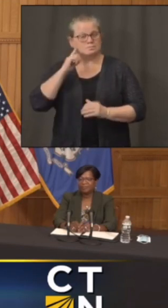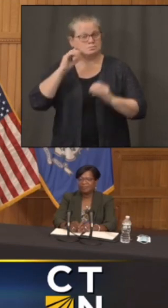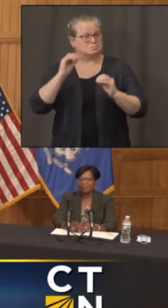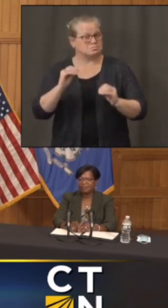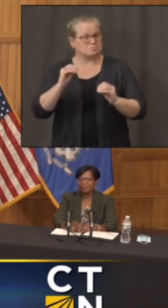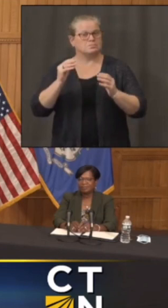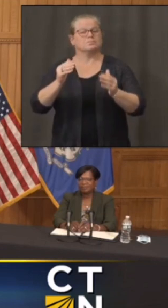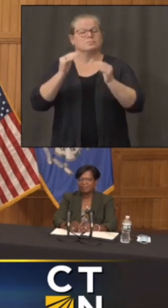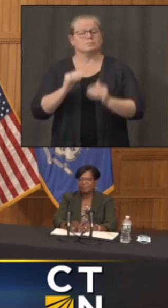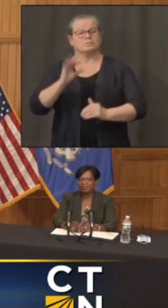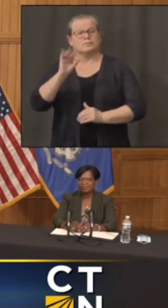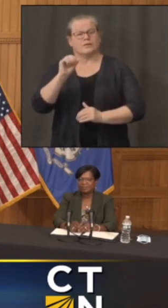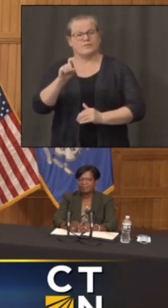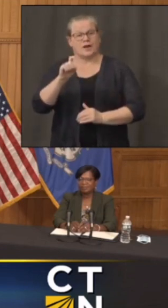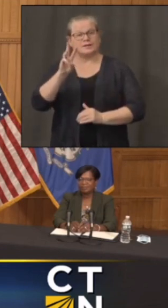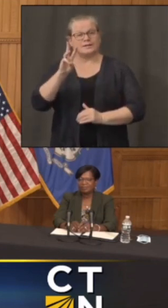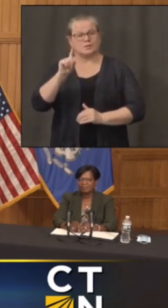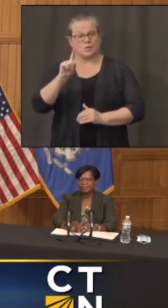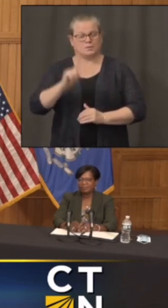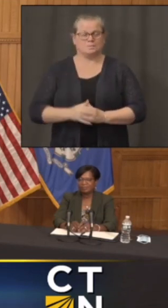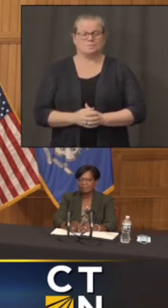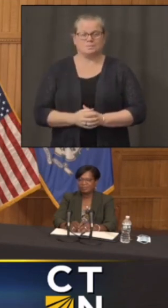Fox 61.